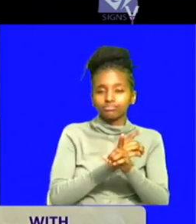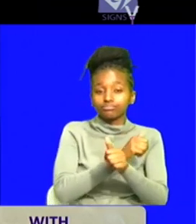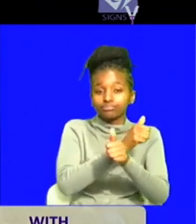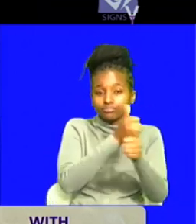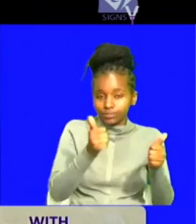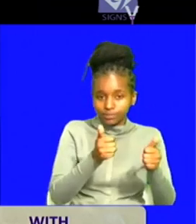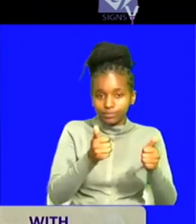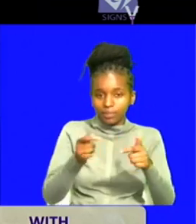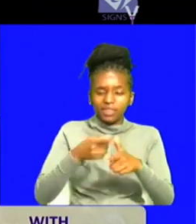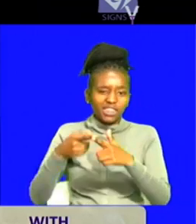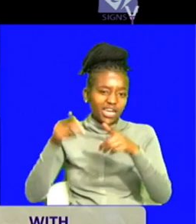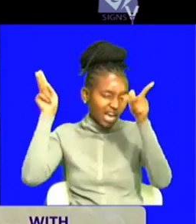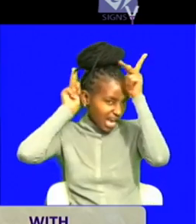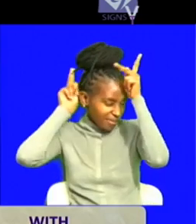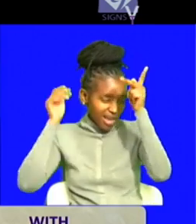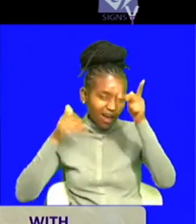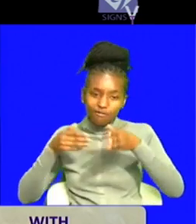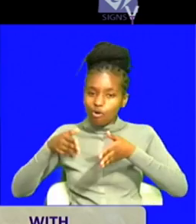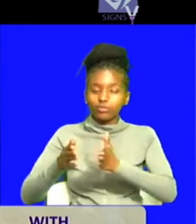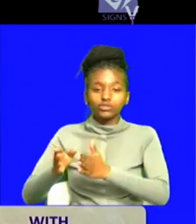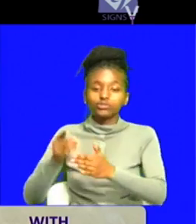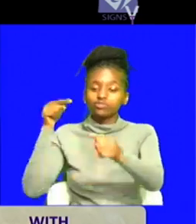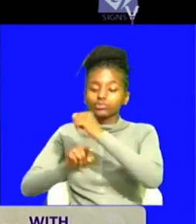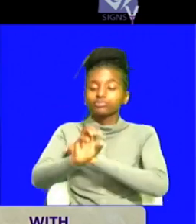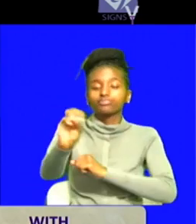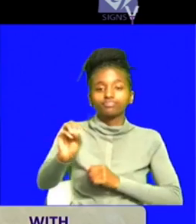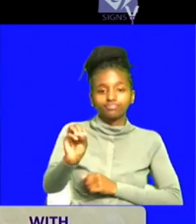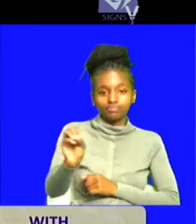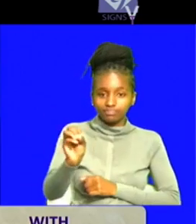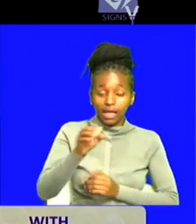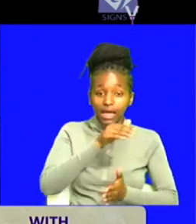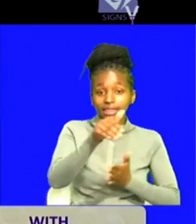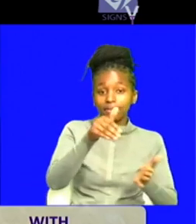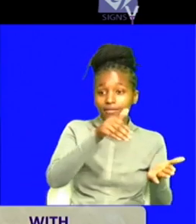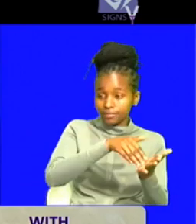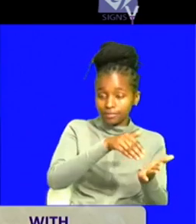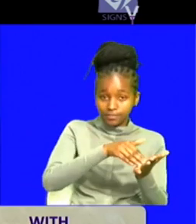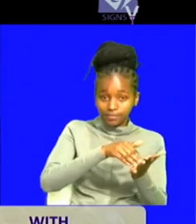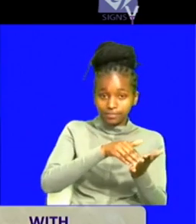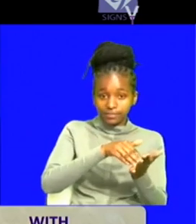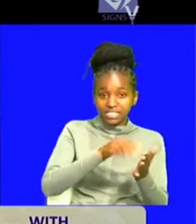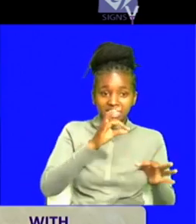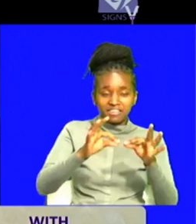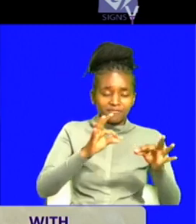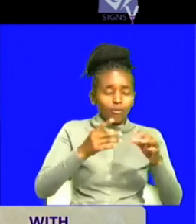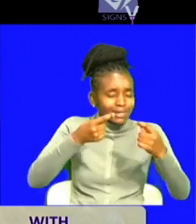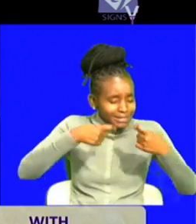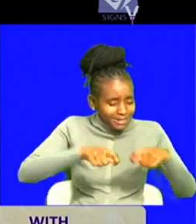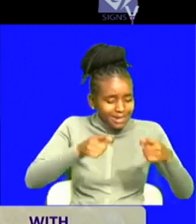the Homeboyz will have no chance of scoring. Okay. In the midfield, if they build themselves up so well,